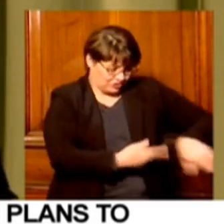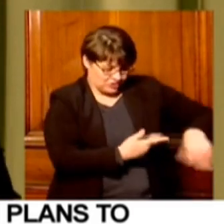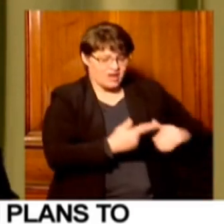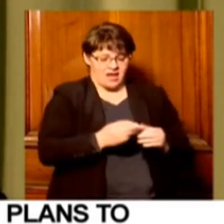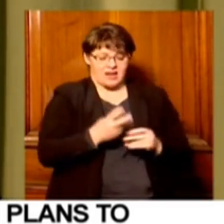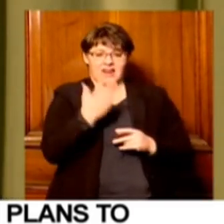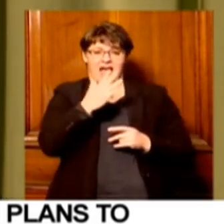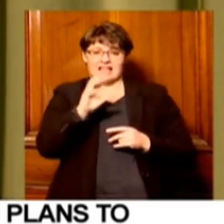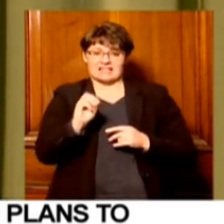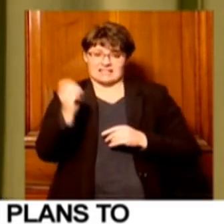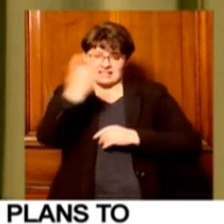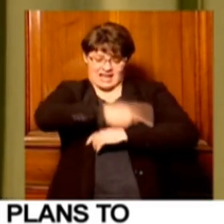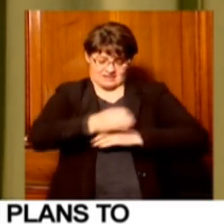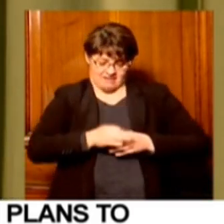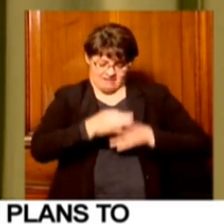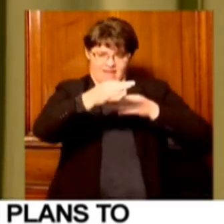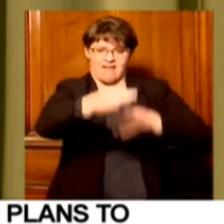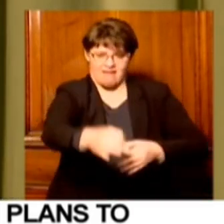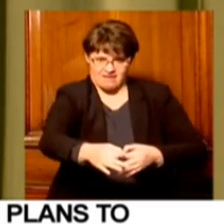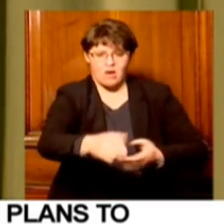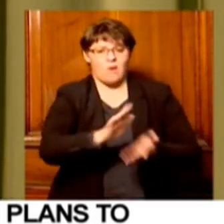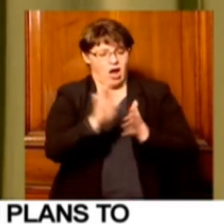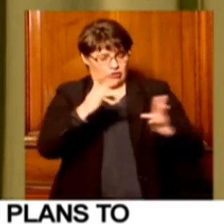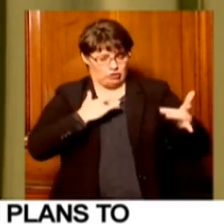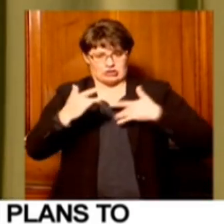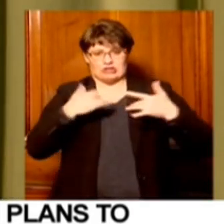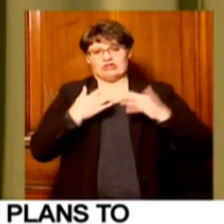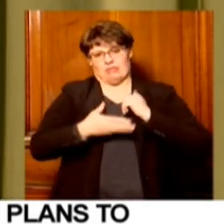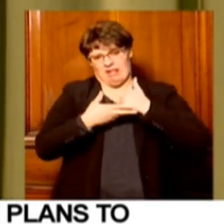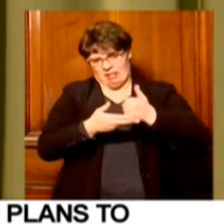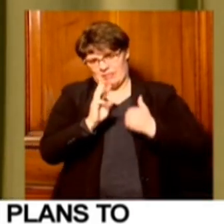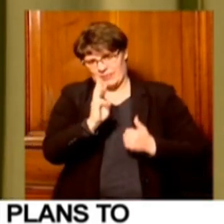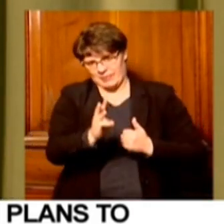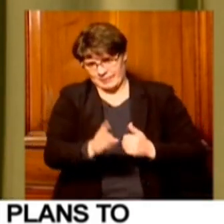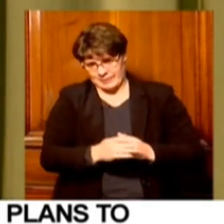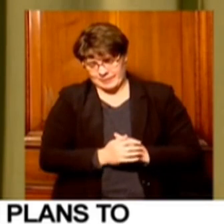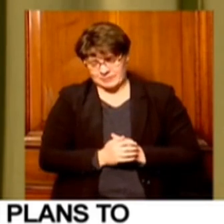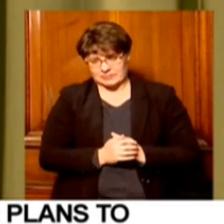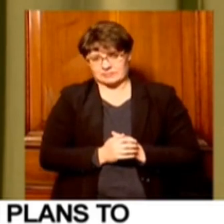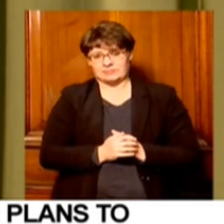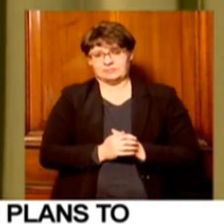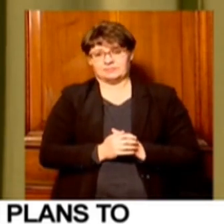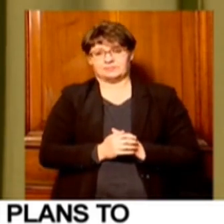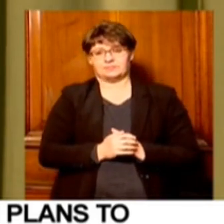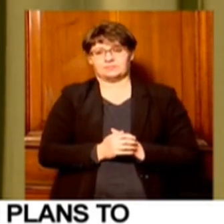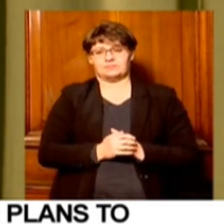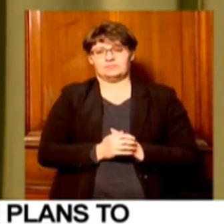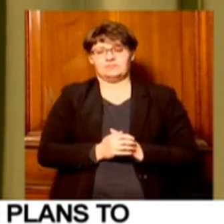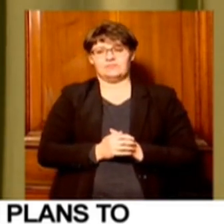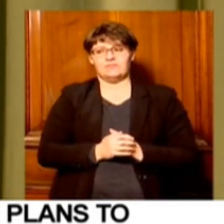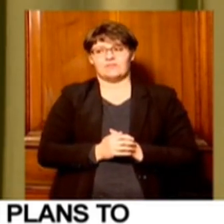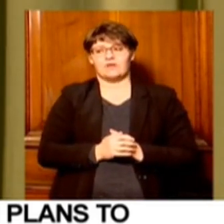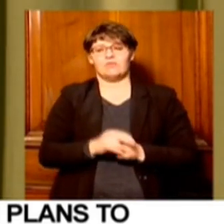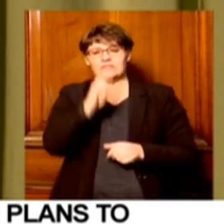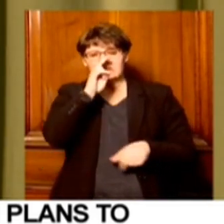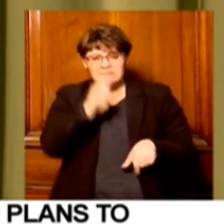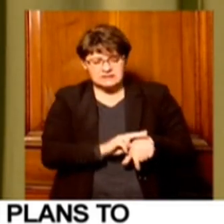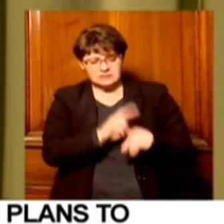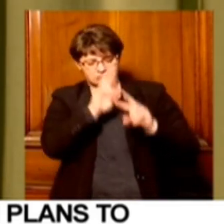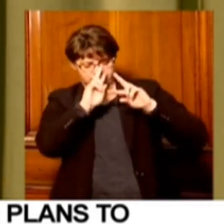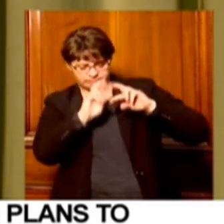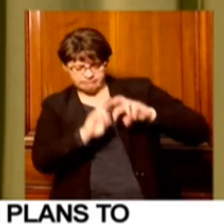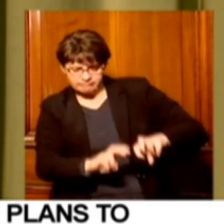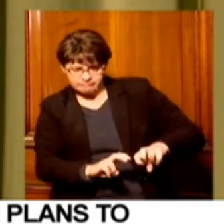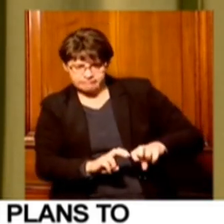think that should answer the concern you say. We would obviously look at this situation as